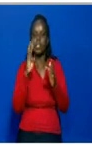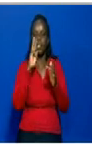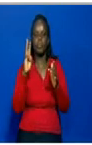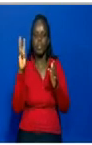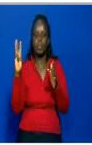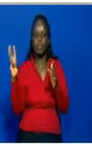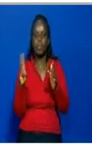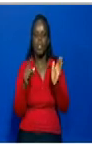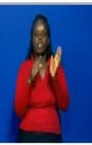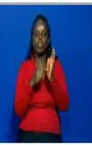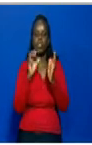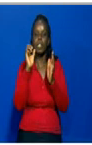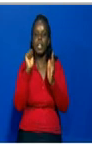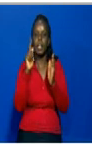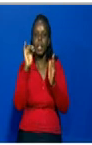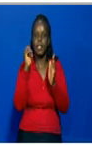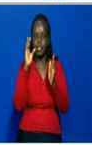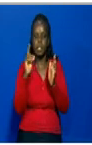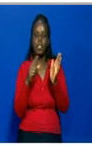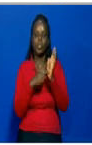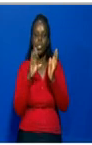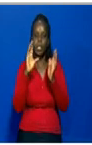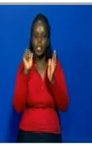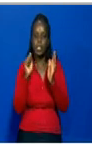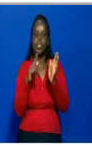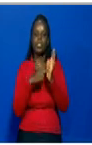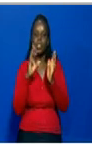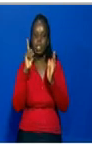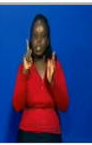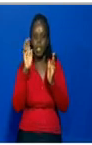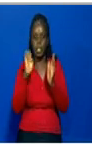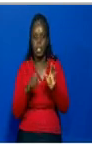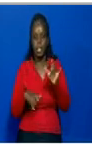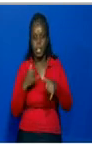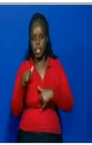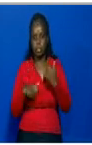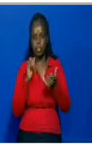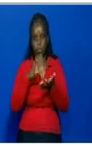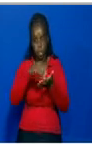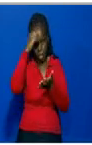www.kicd.ac.ke. Enjoy your learning.